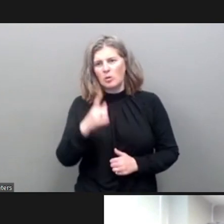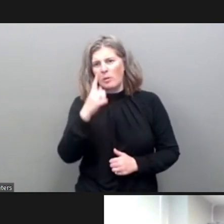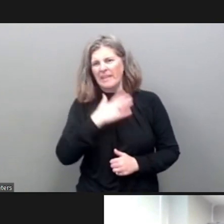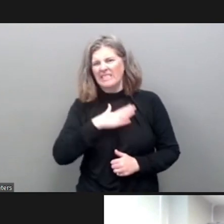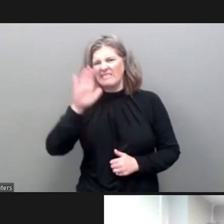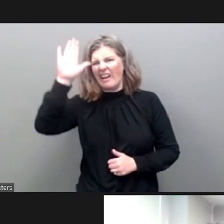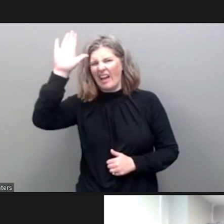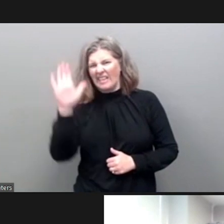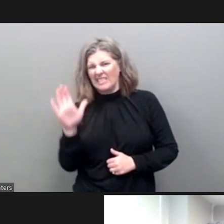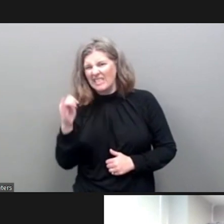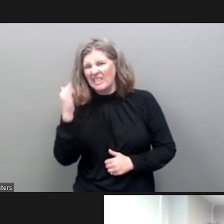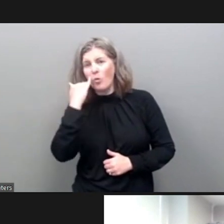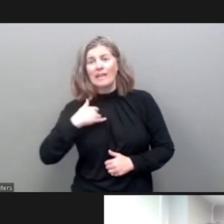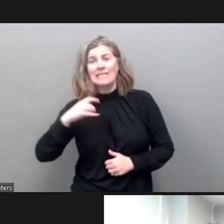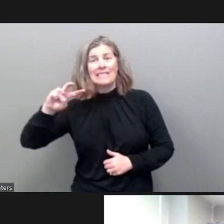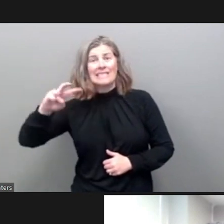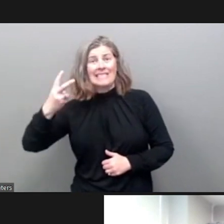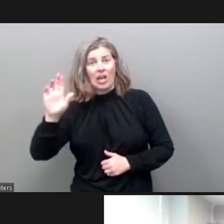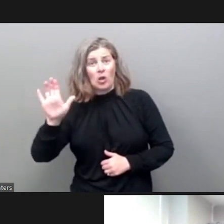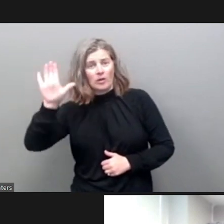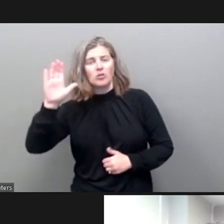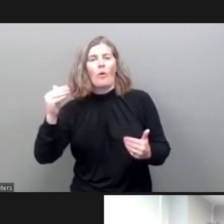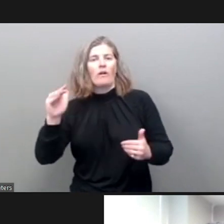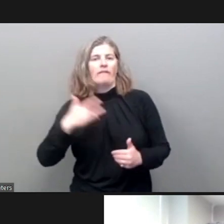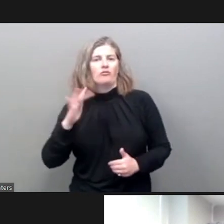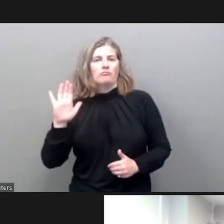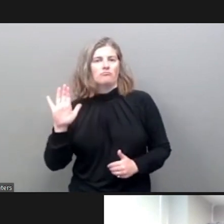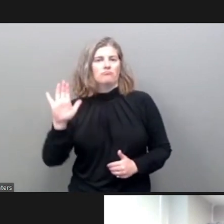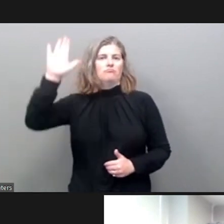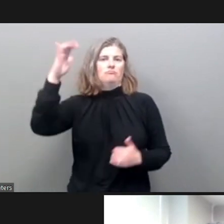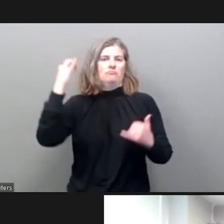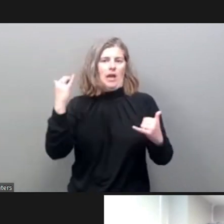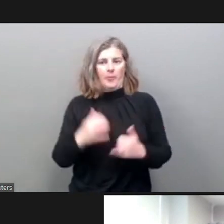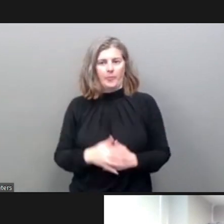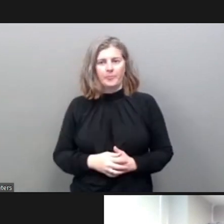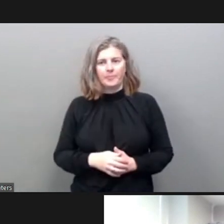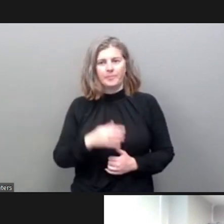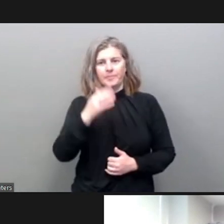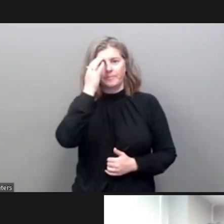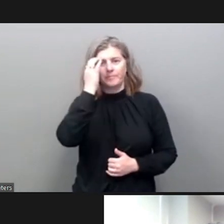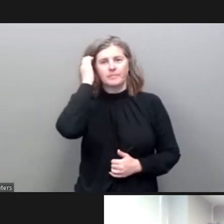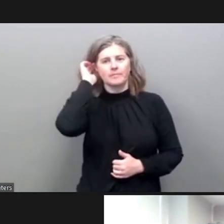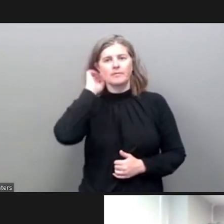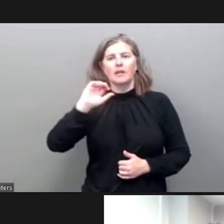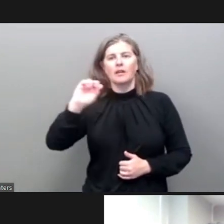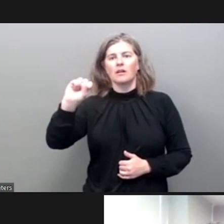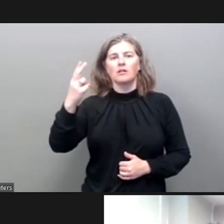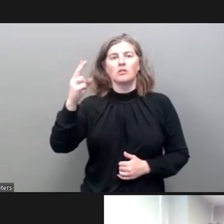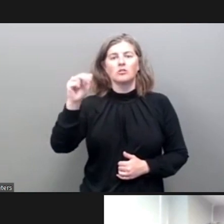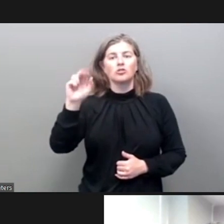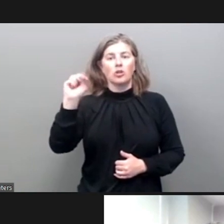but if you'd like to ask a second question, by all means, feel free to raise your hand again. Sean, you should be unmuted.